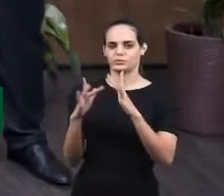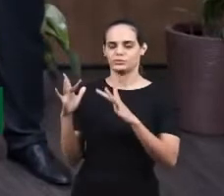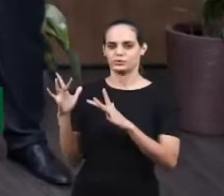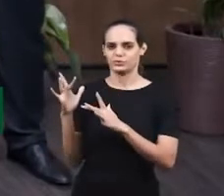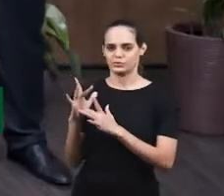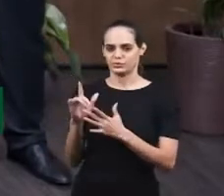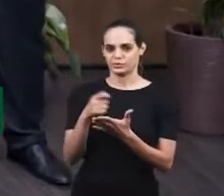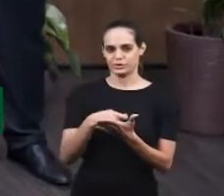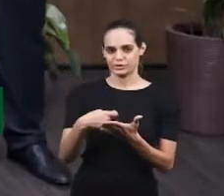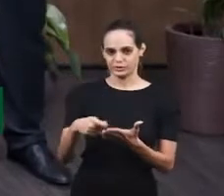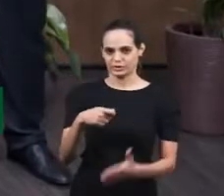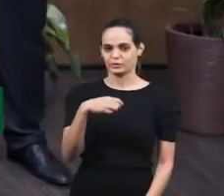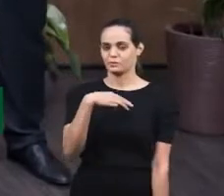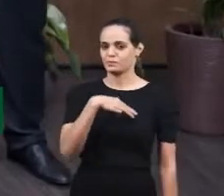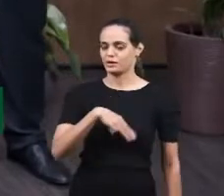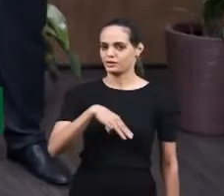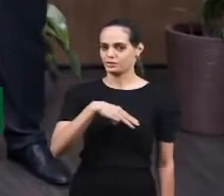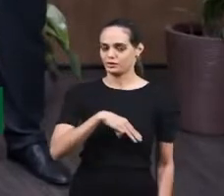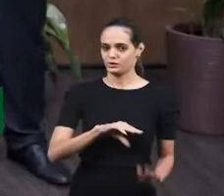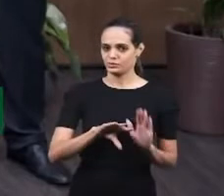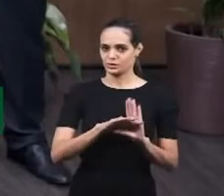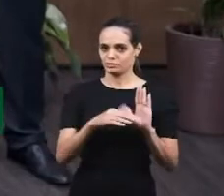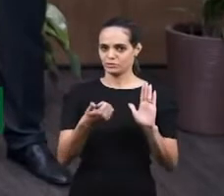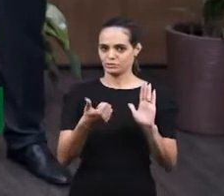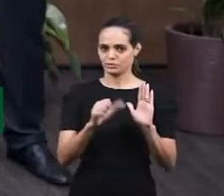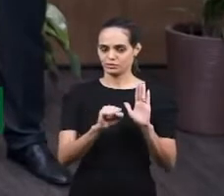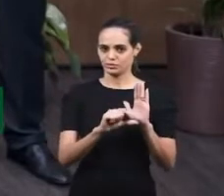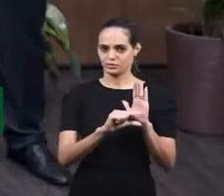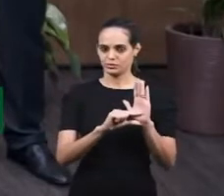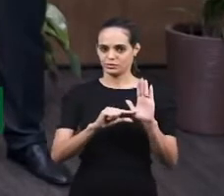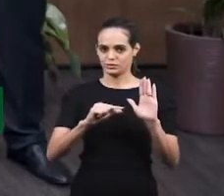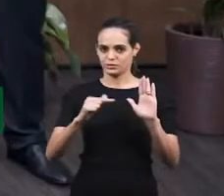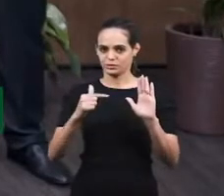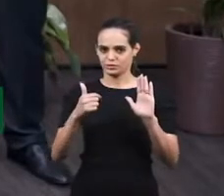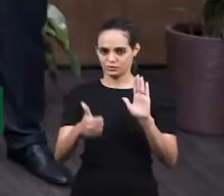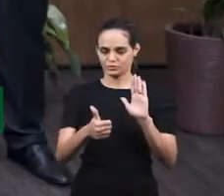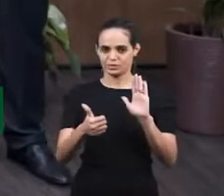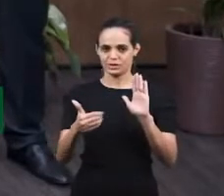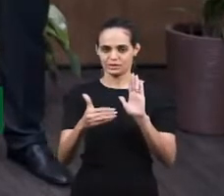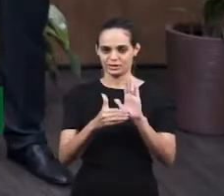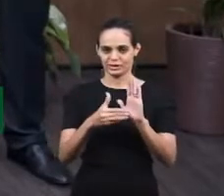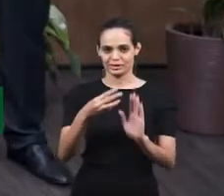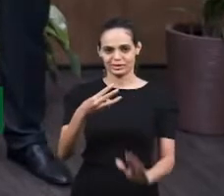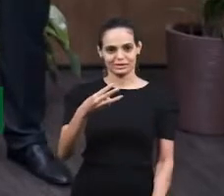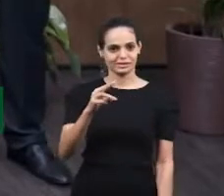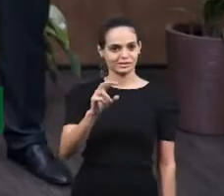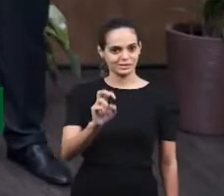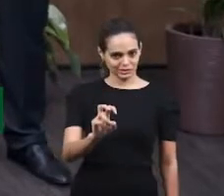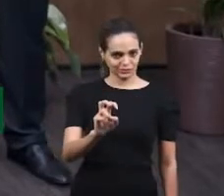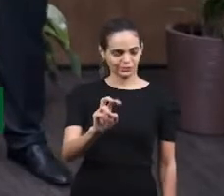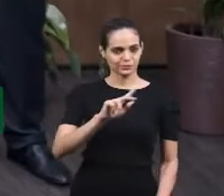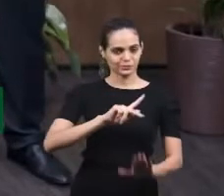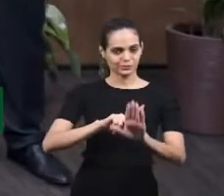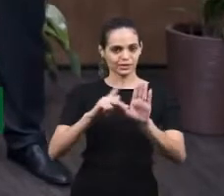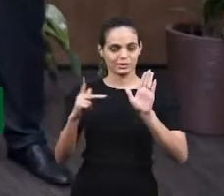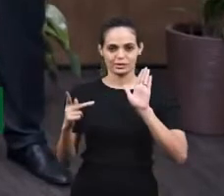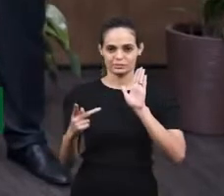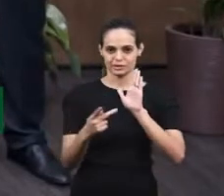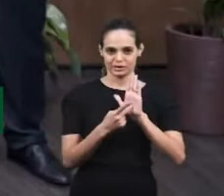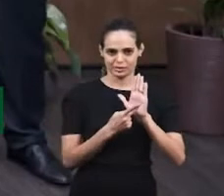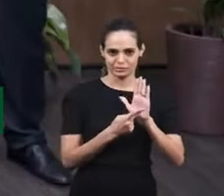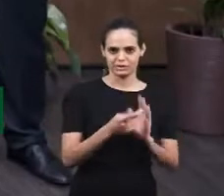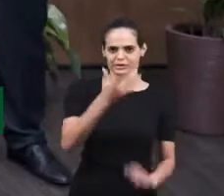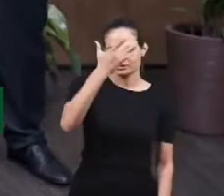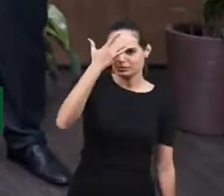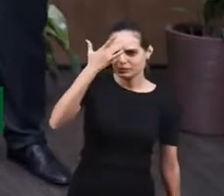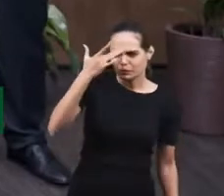Jesus, registered in Matthew chapter 18, from verse 21 through 35, which is